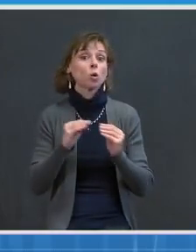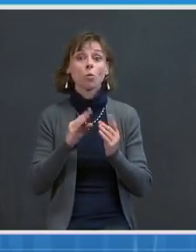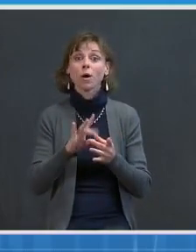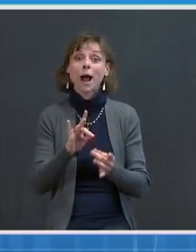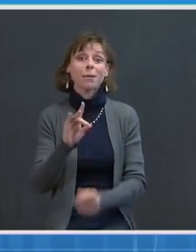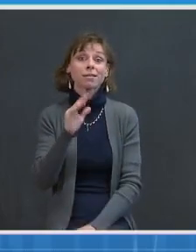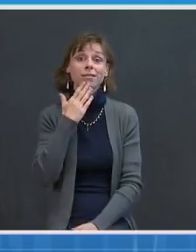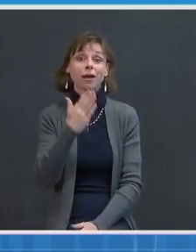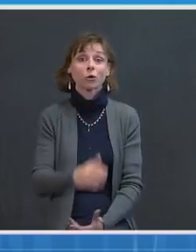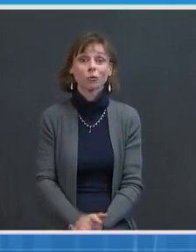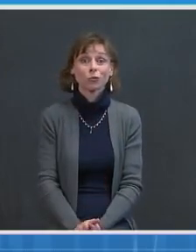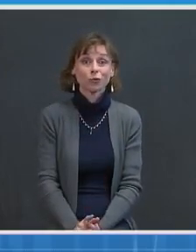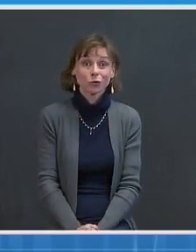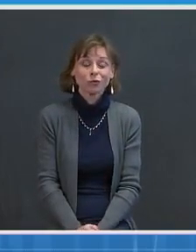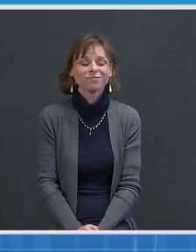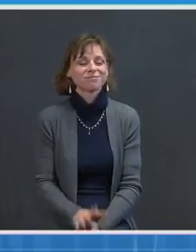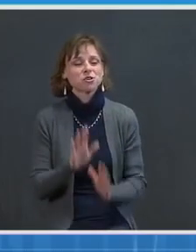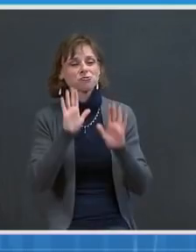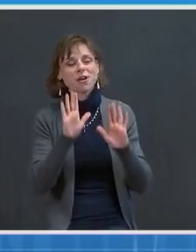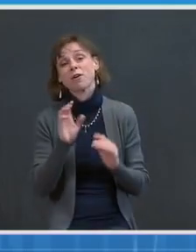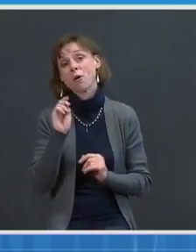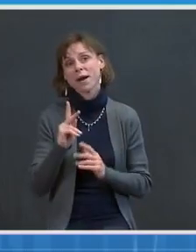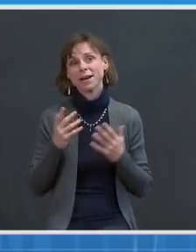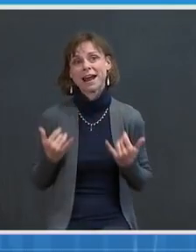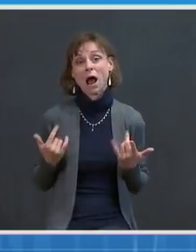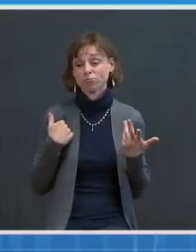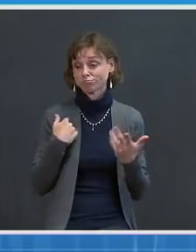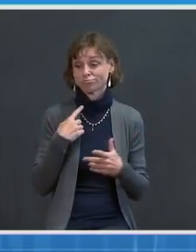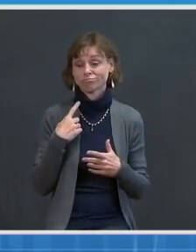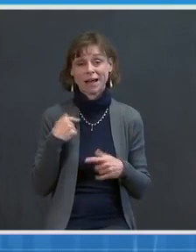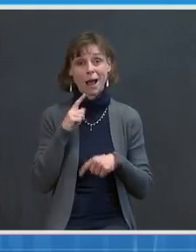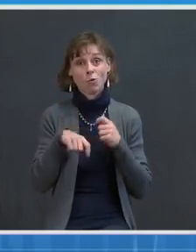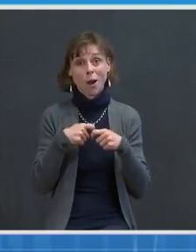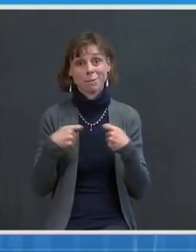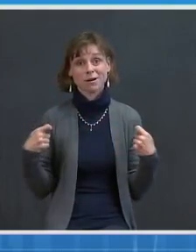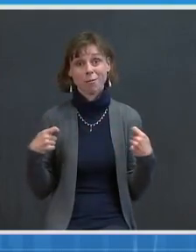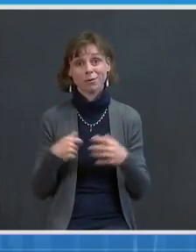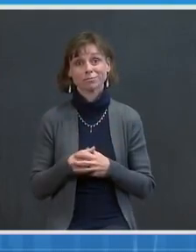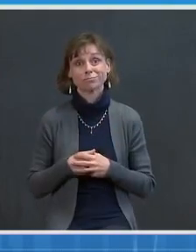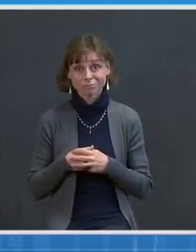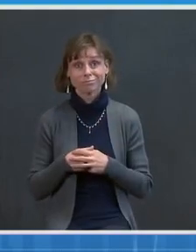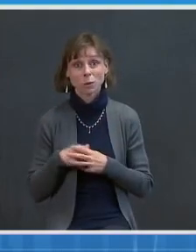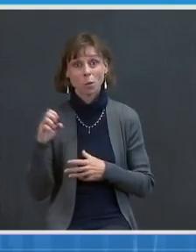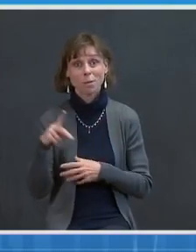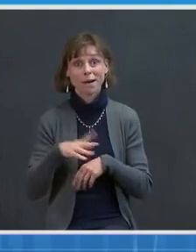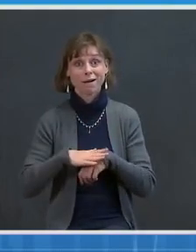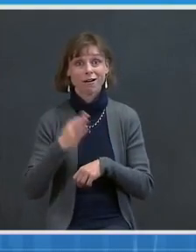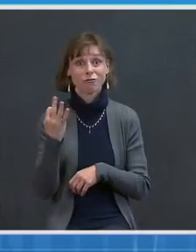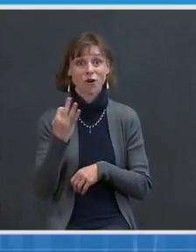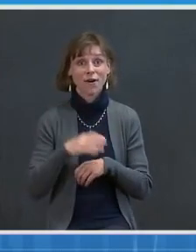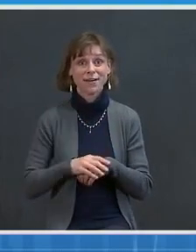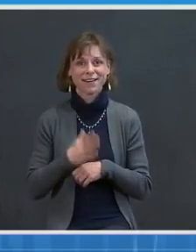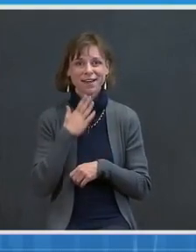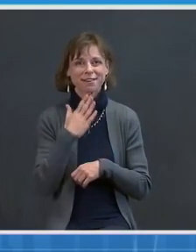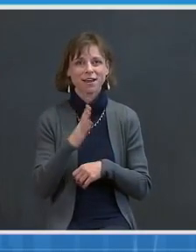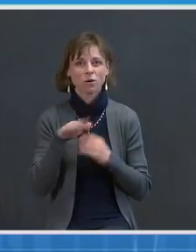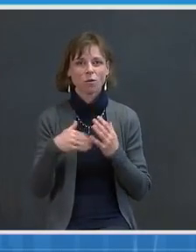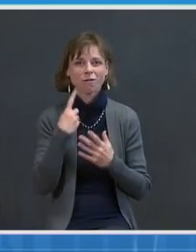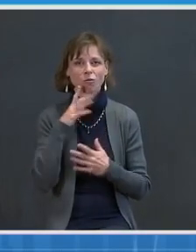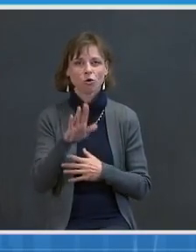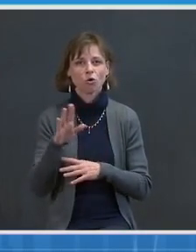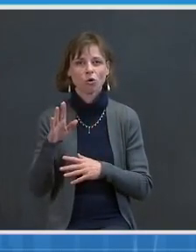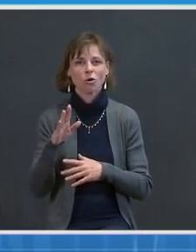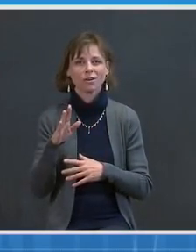you. Great. Okay, well, with that, we'll wrap up. We will be back on Friday, and thank you all for your attendance.